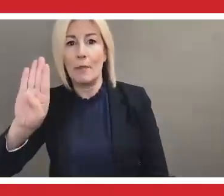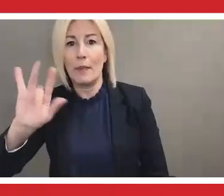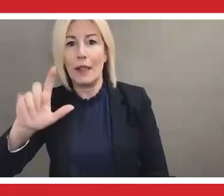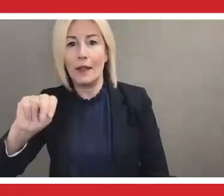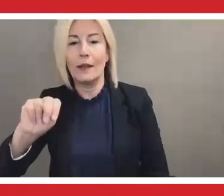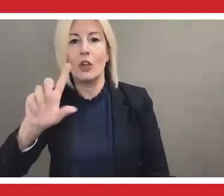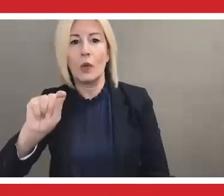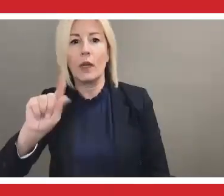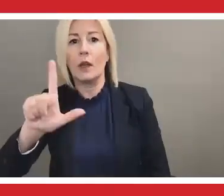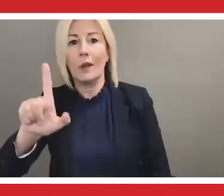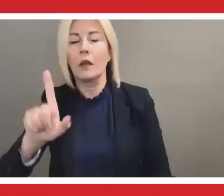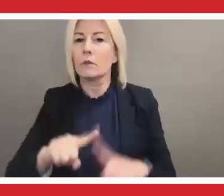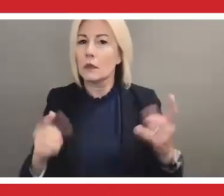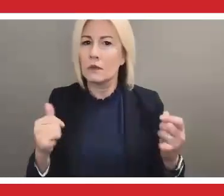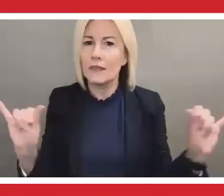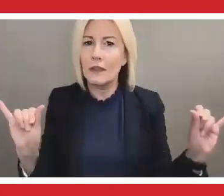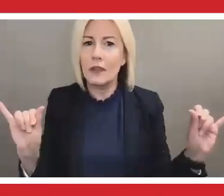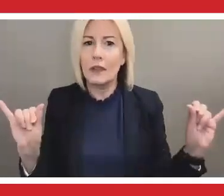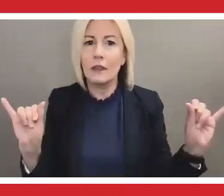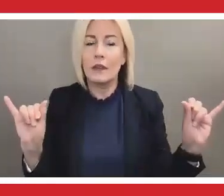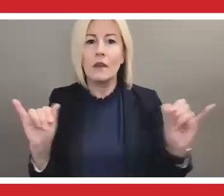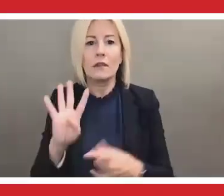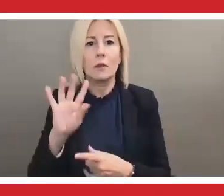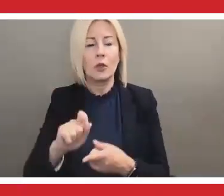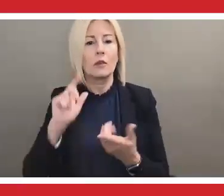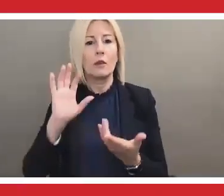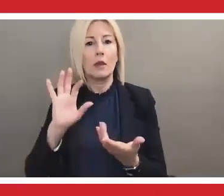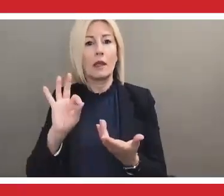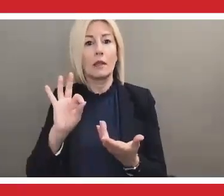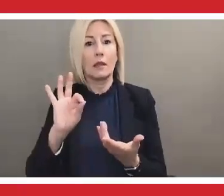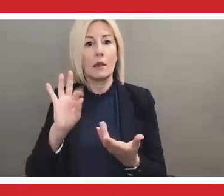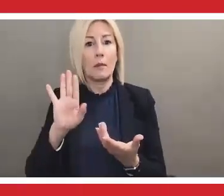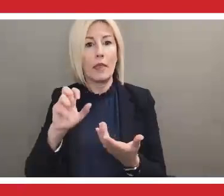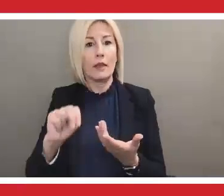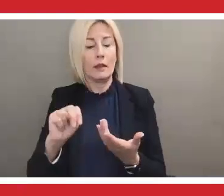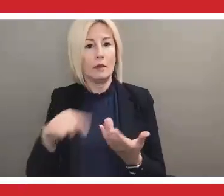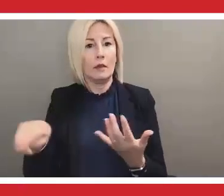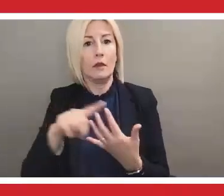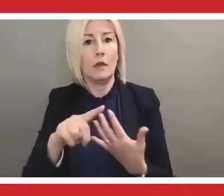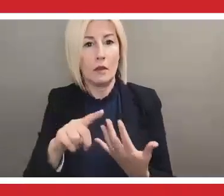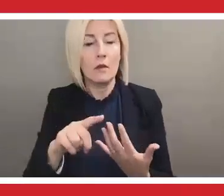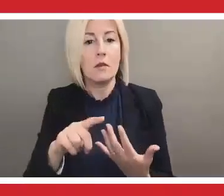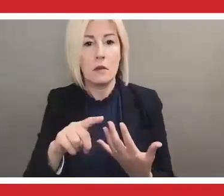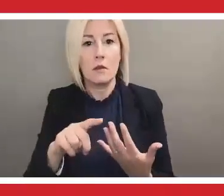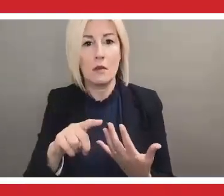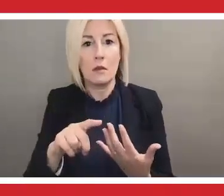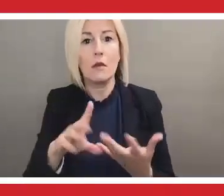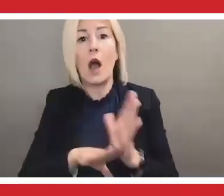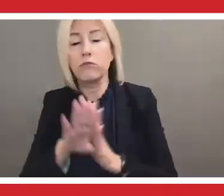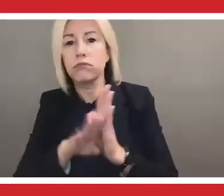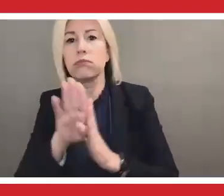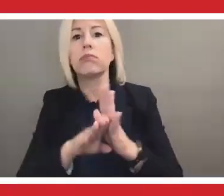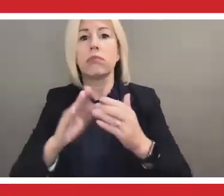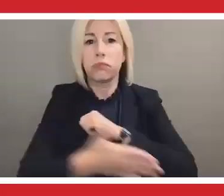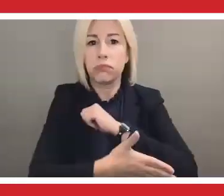2021, but still 2.9 billion people, 96% of whom live in developing countries,